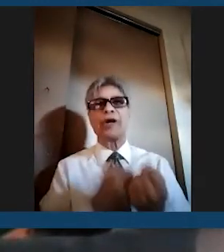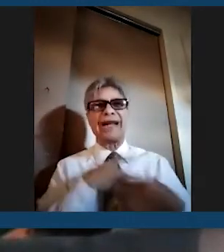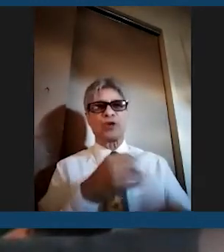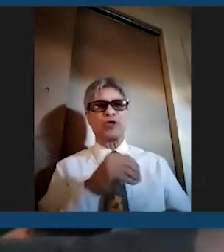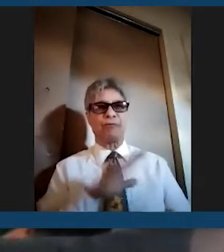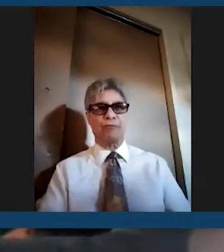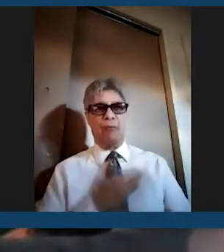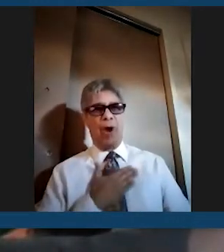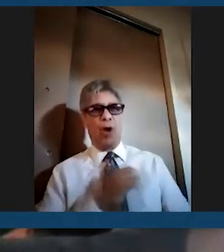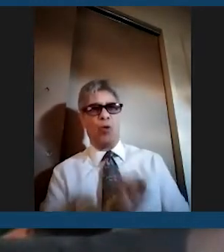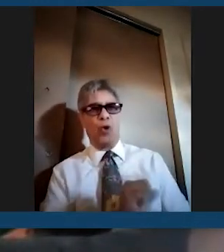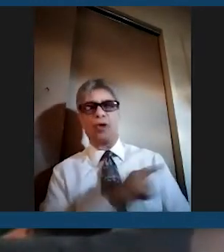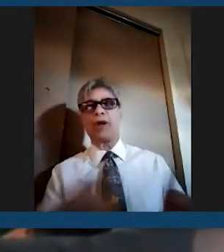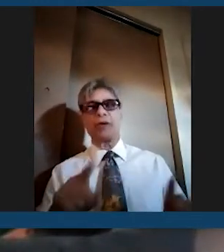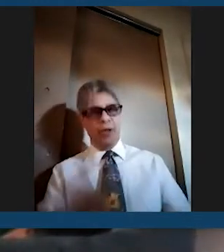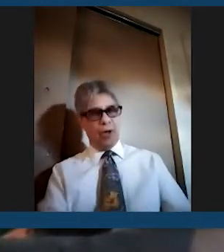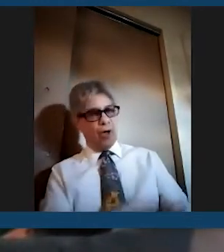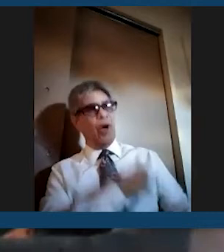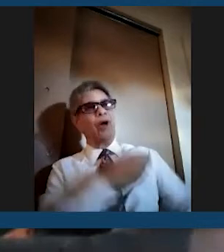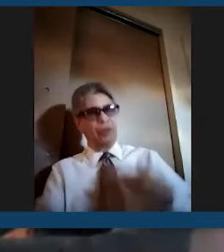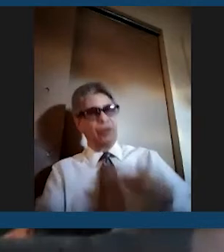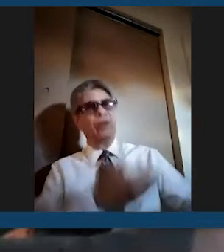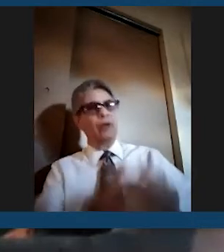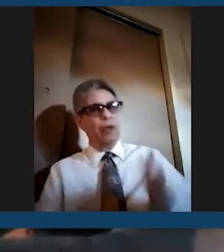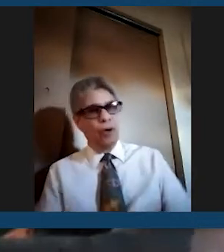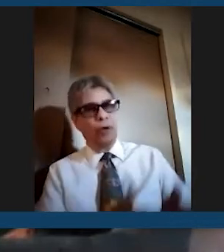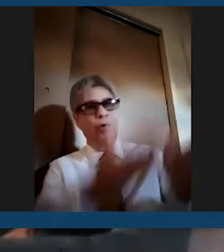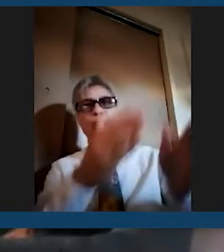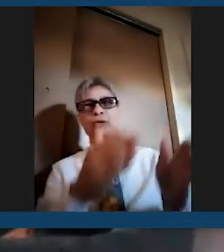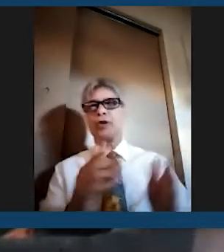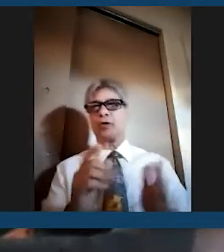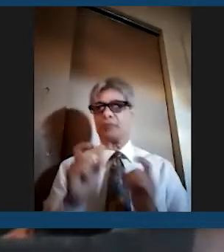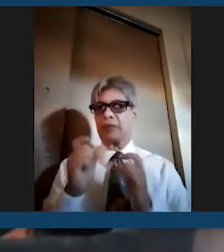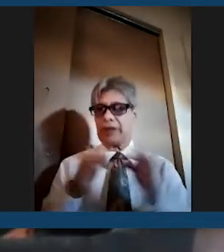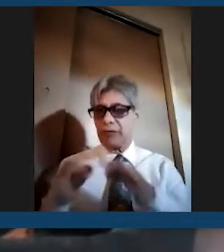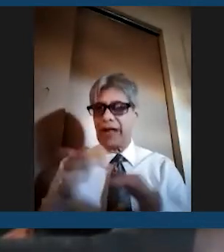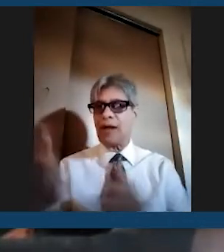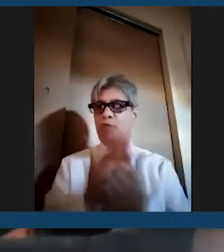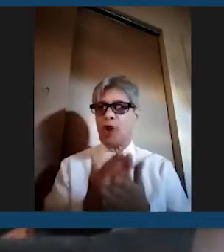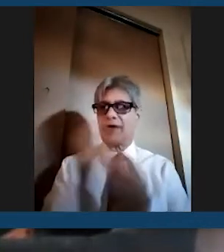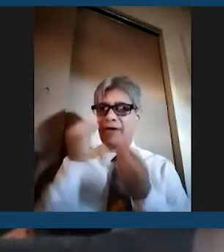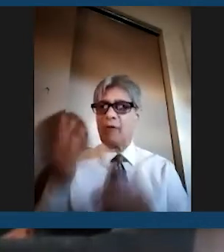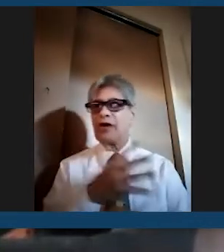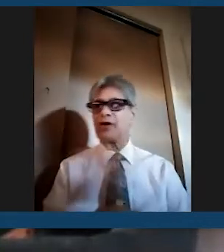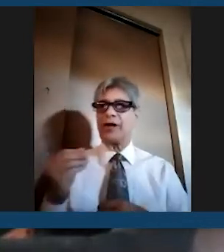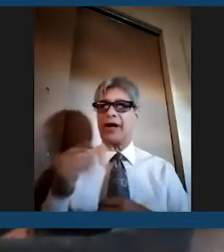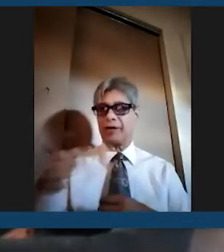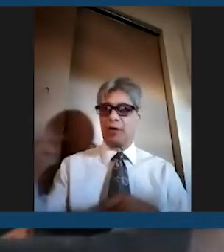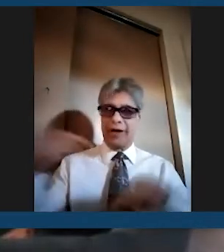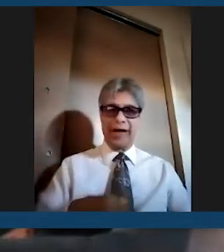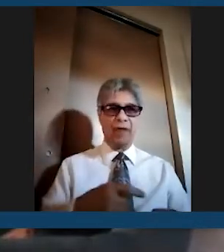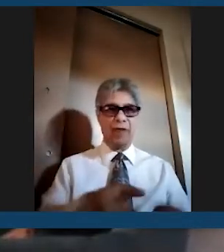terms of, explaining that piece, just given sort of the generational divide and sort of where, they came from as, refugees from the Vietnam